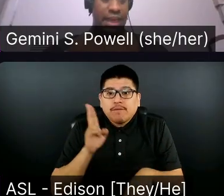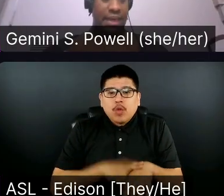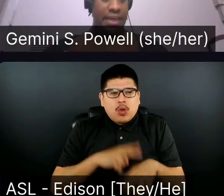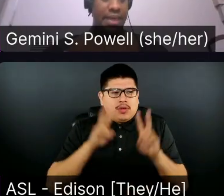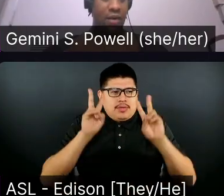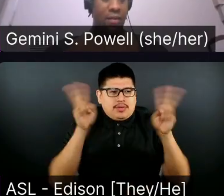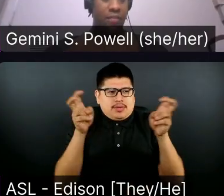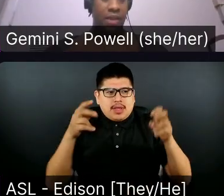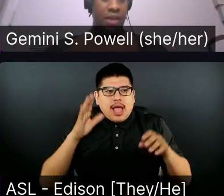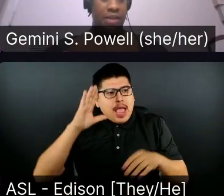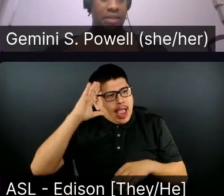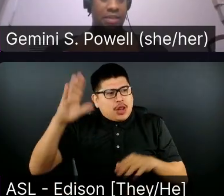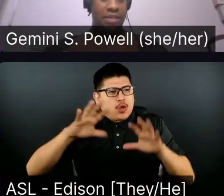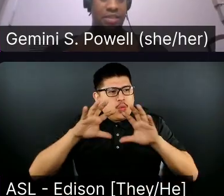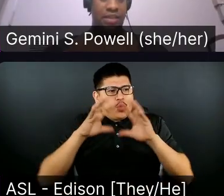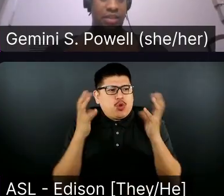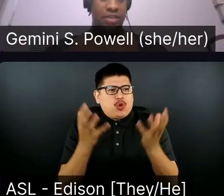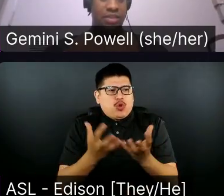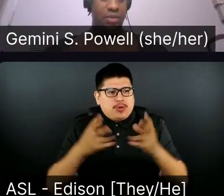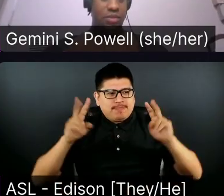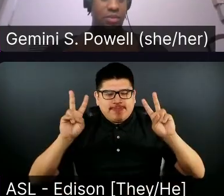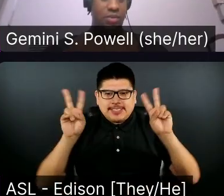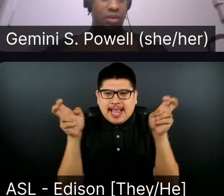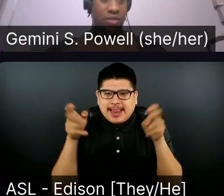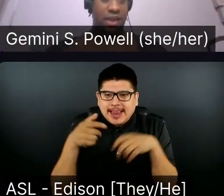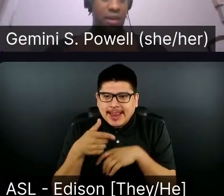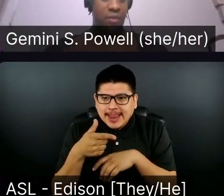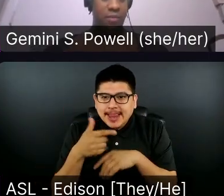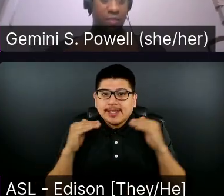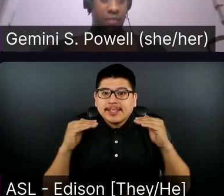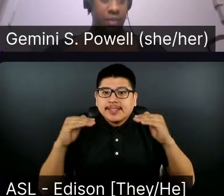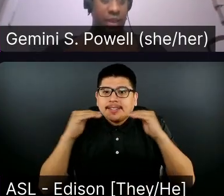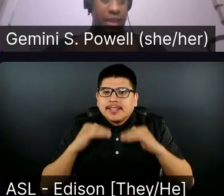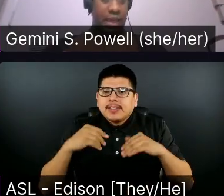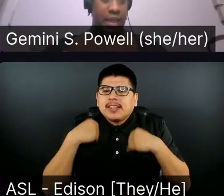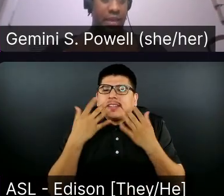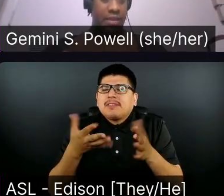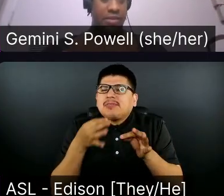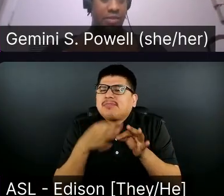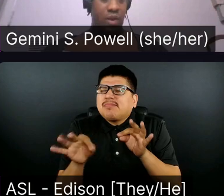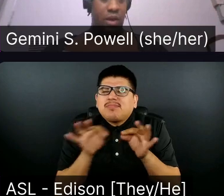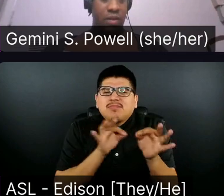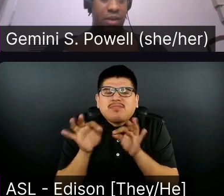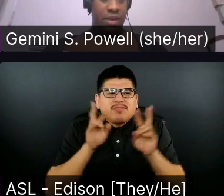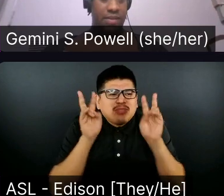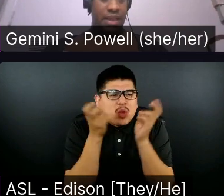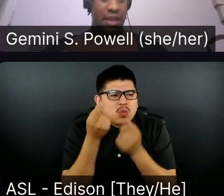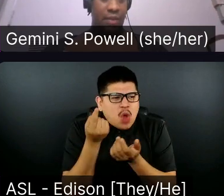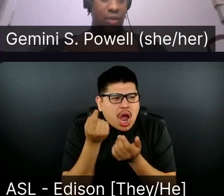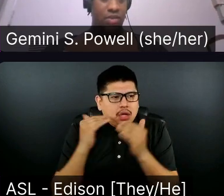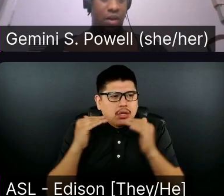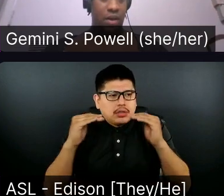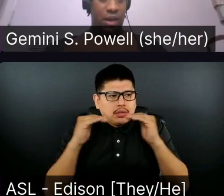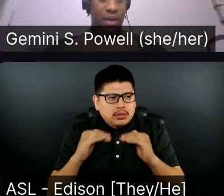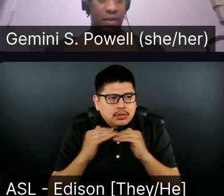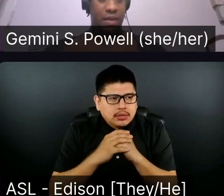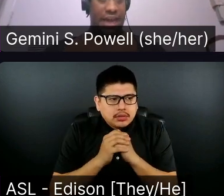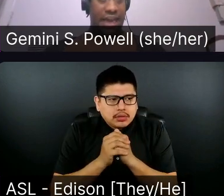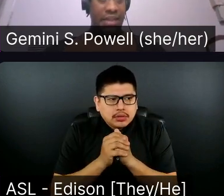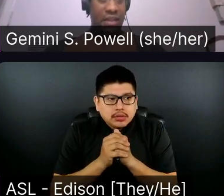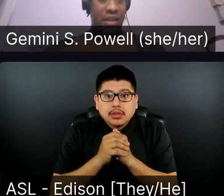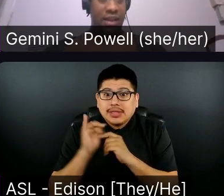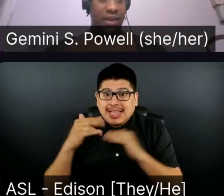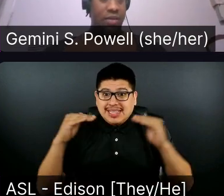And here, this is just giving the simple descriptor of the title. This as well is that line we were talking